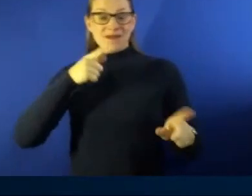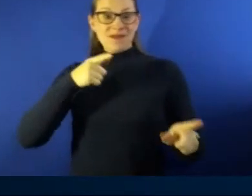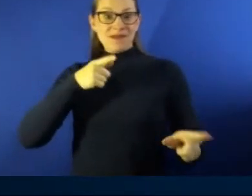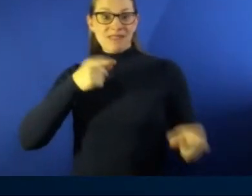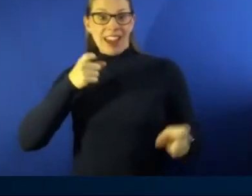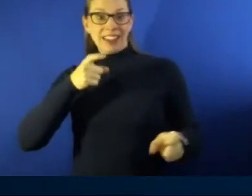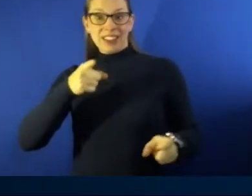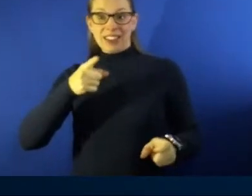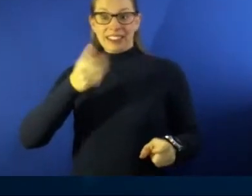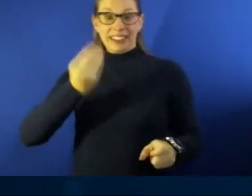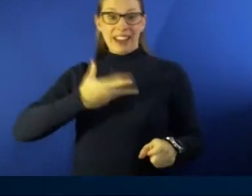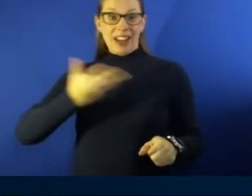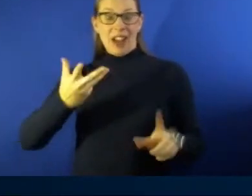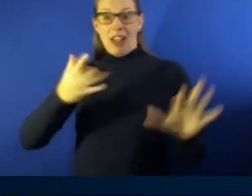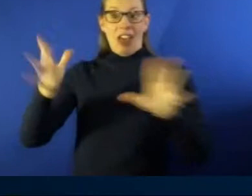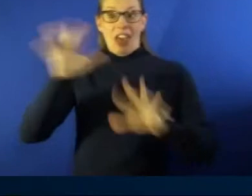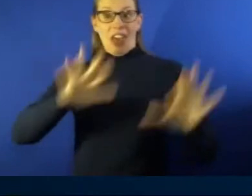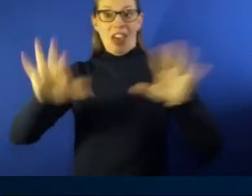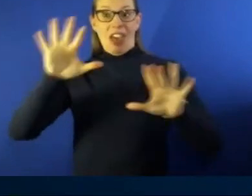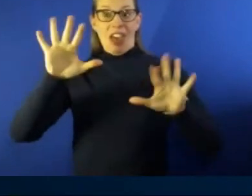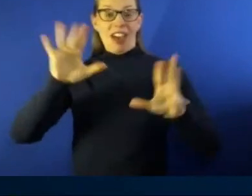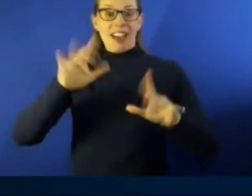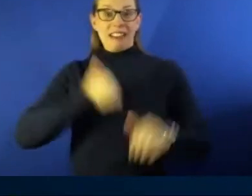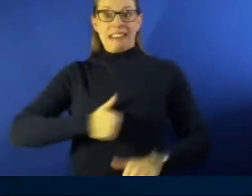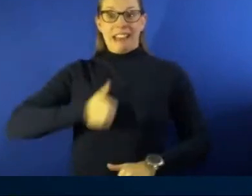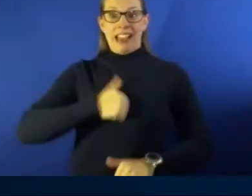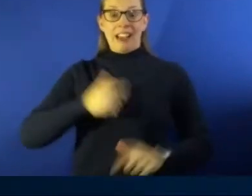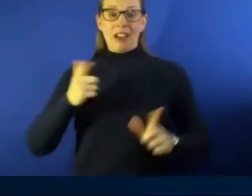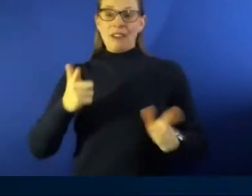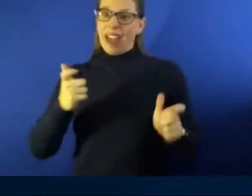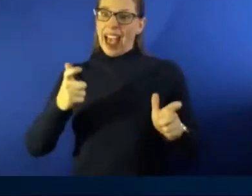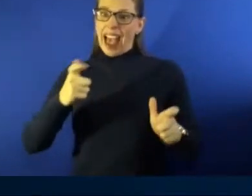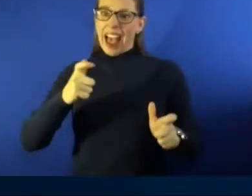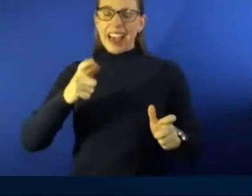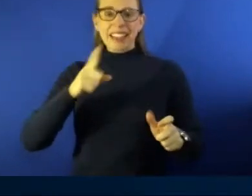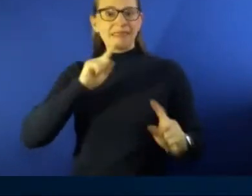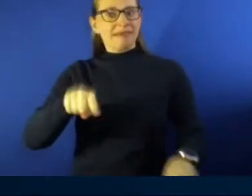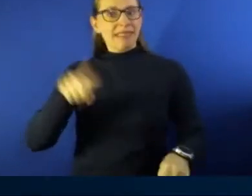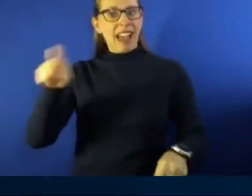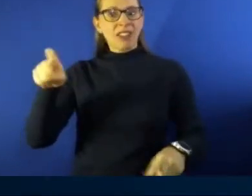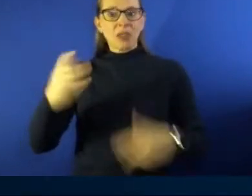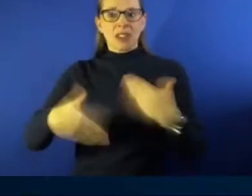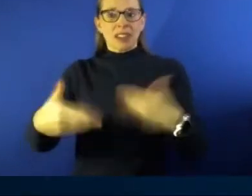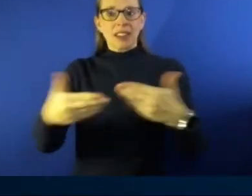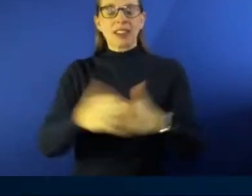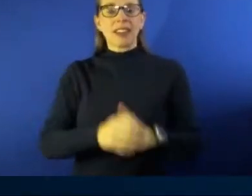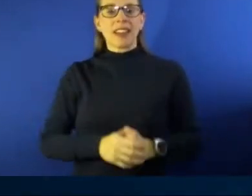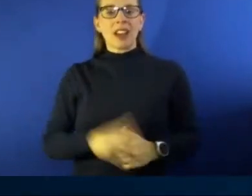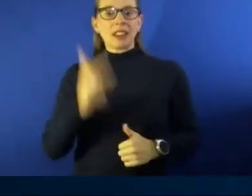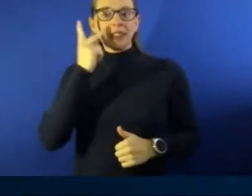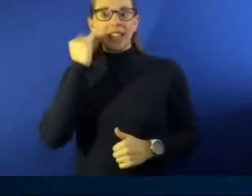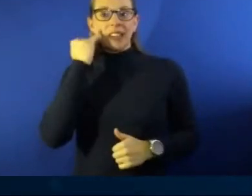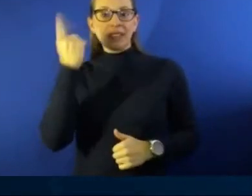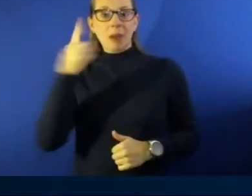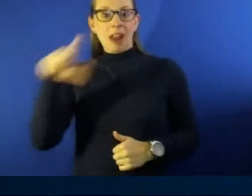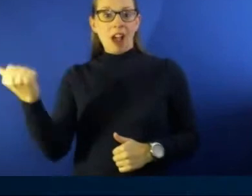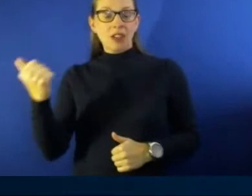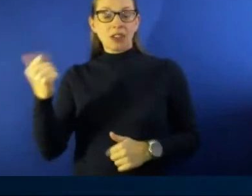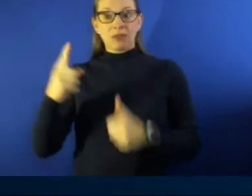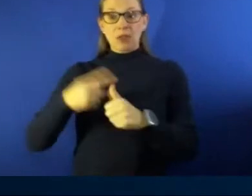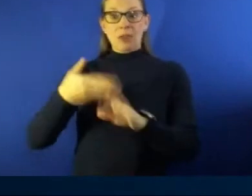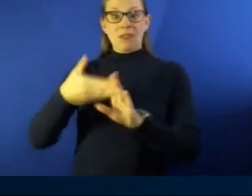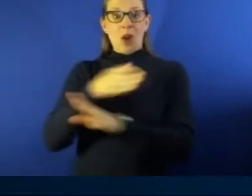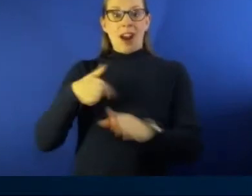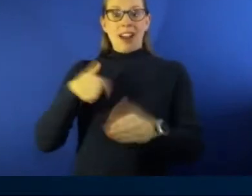to throw me off there real I quick. know, you got to go fast. I'm sorry. I know. Yeah, I always like to see if anyone else wants to go first before I jump in